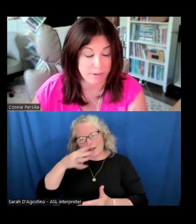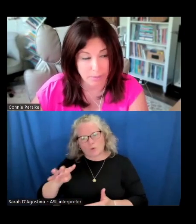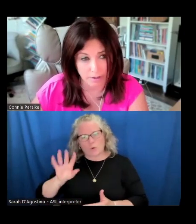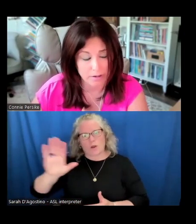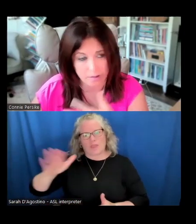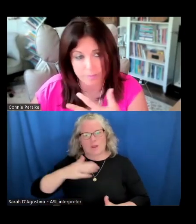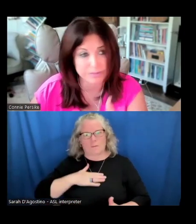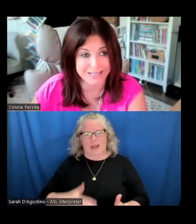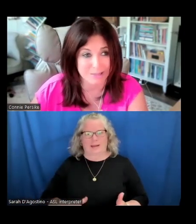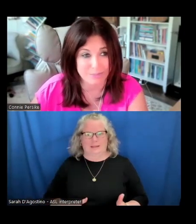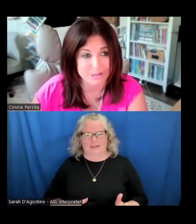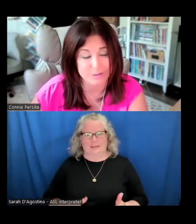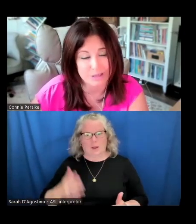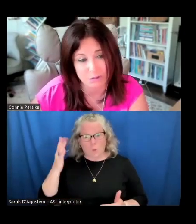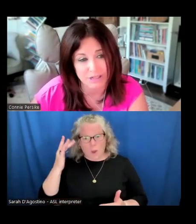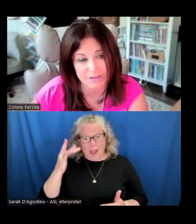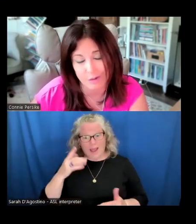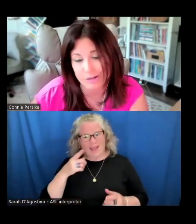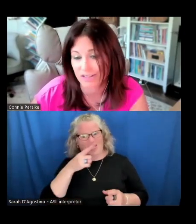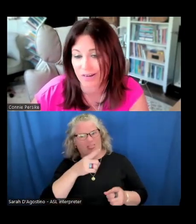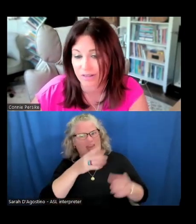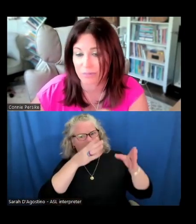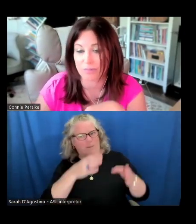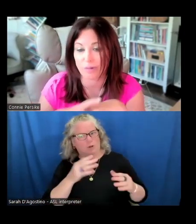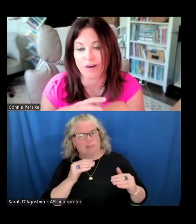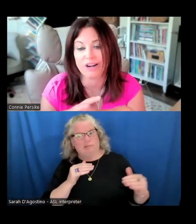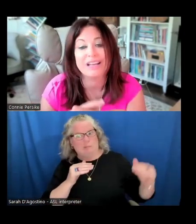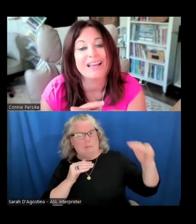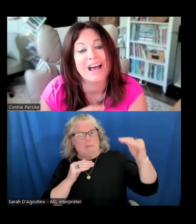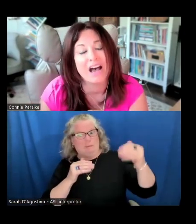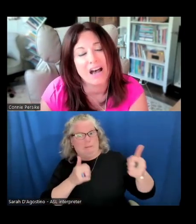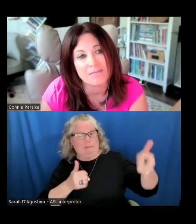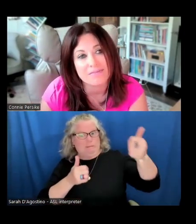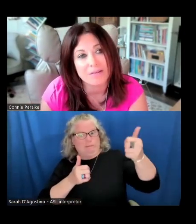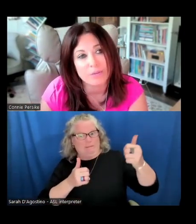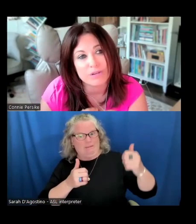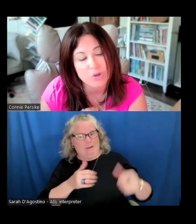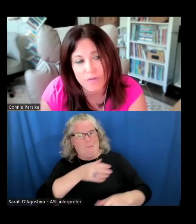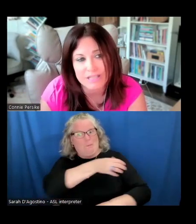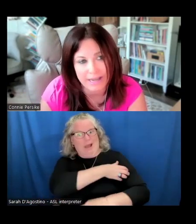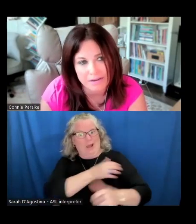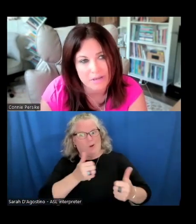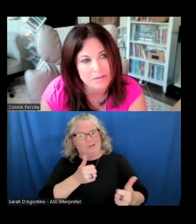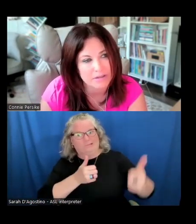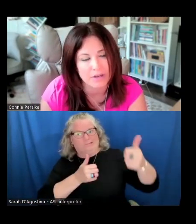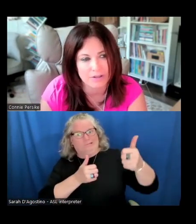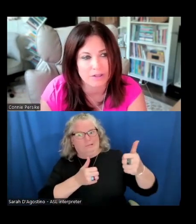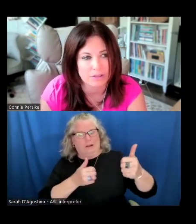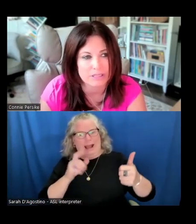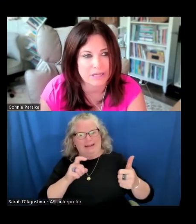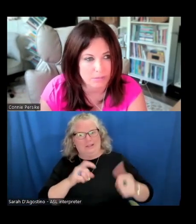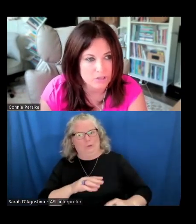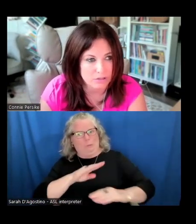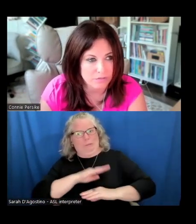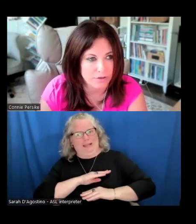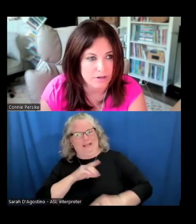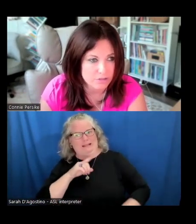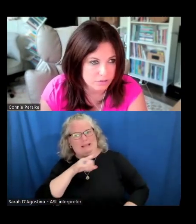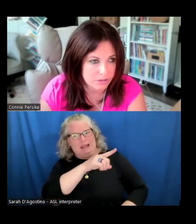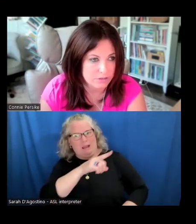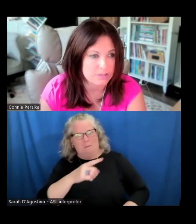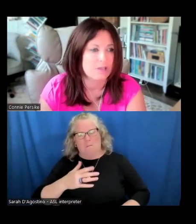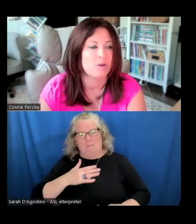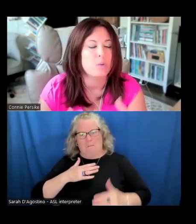person in power or please the person with the reinforcer or the reward. Which over time can be very, very damaging for